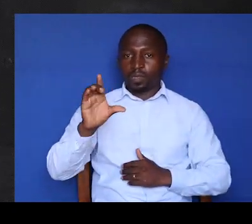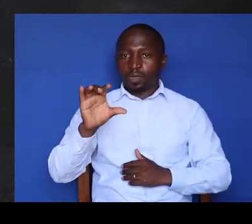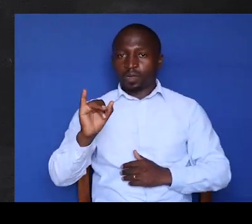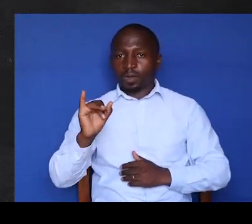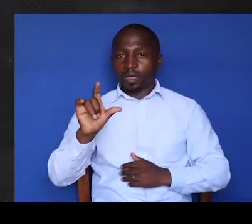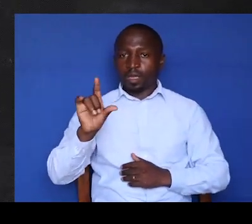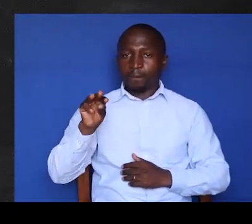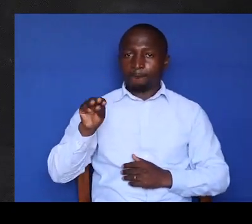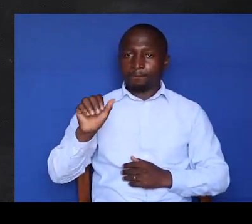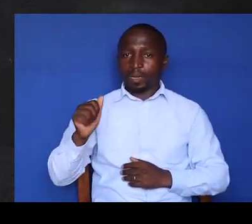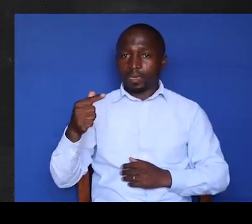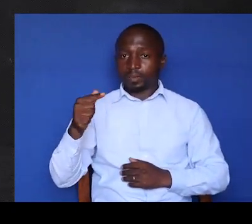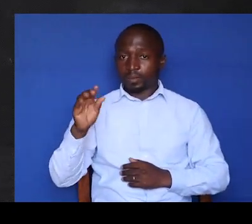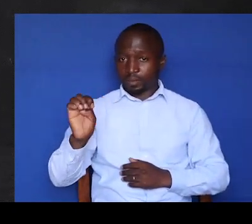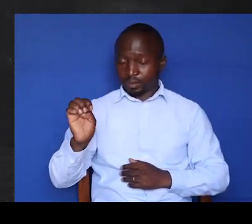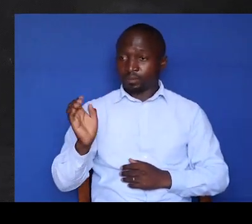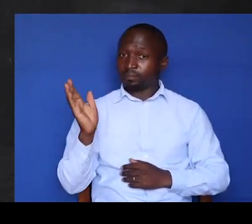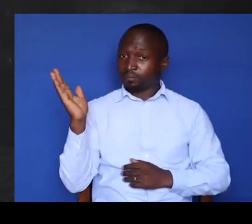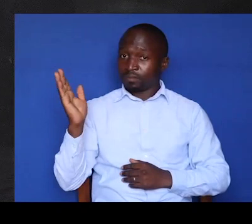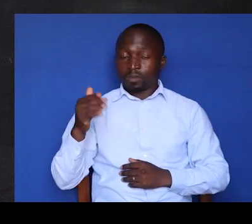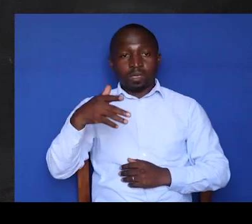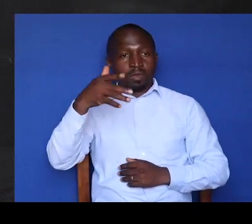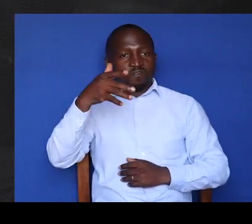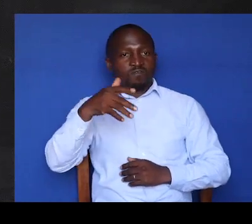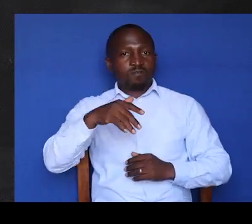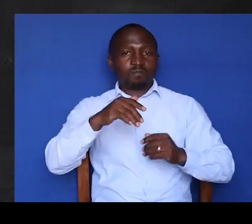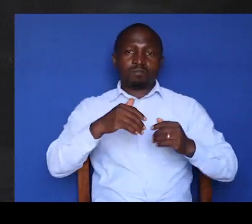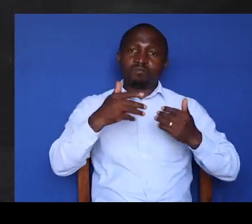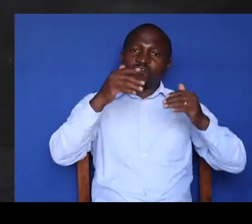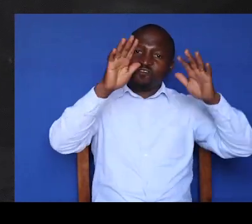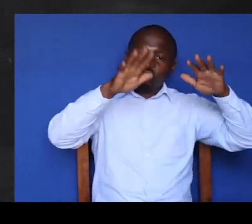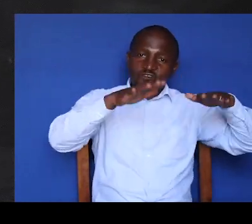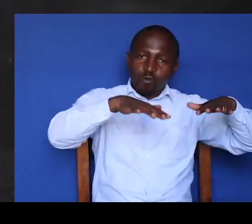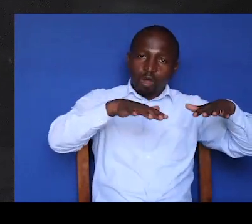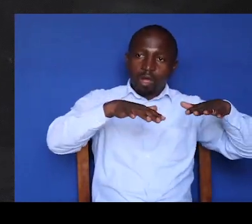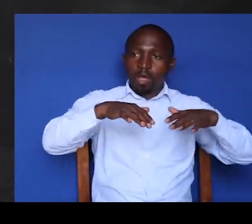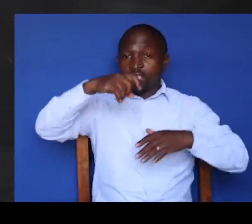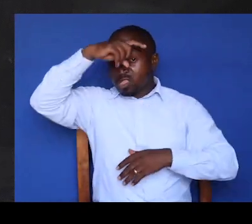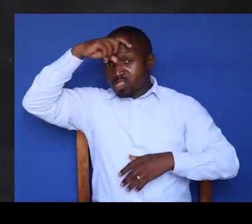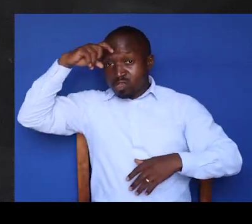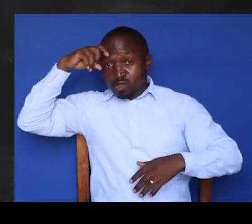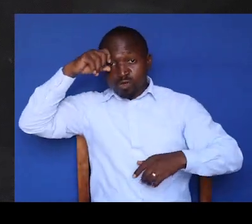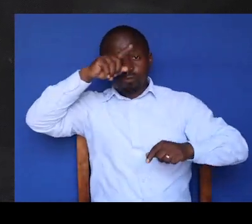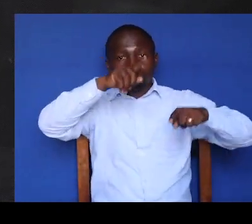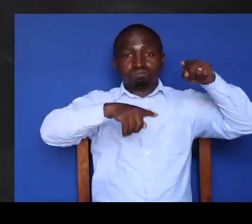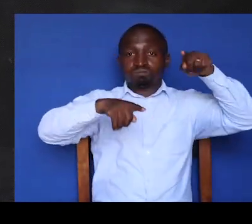That is by variation of rainfall and the temperature in different geographical